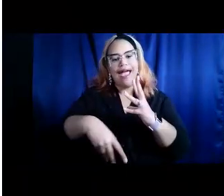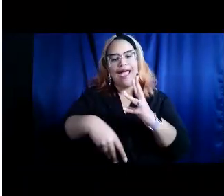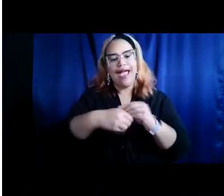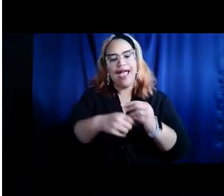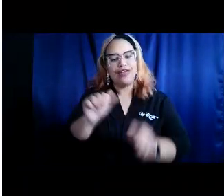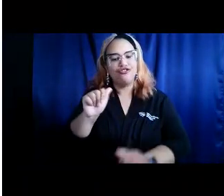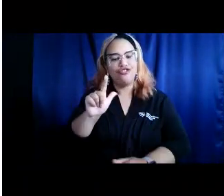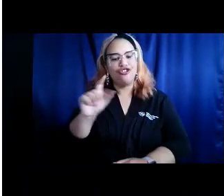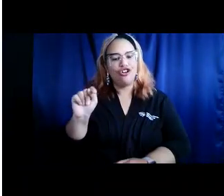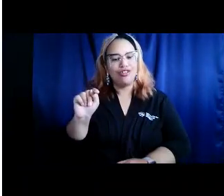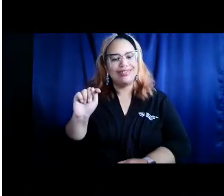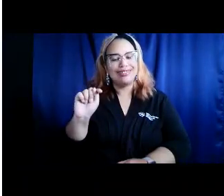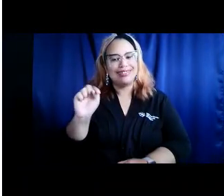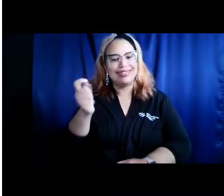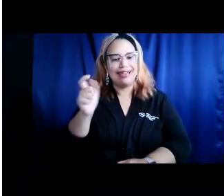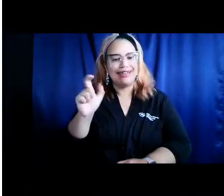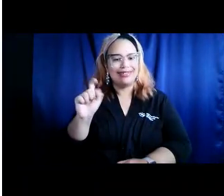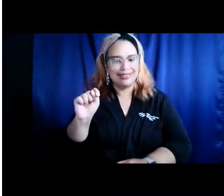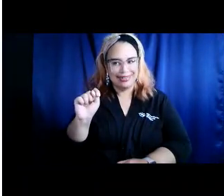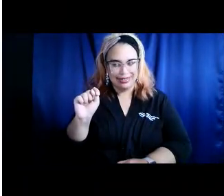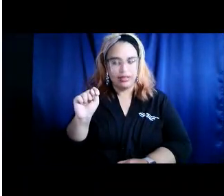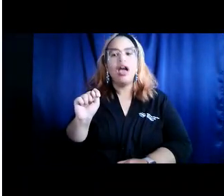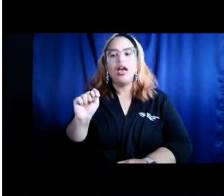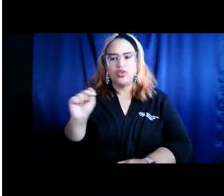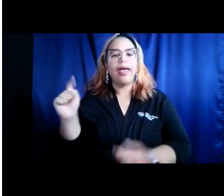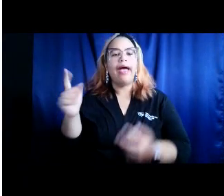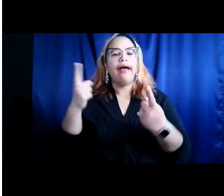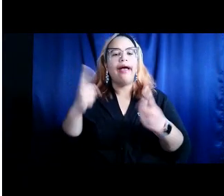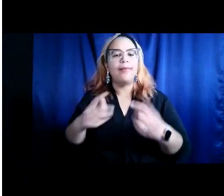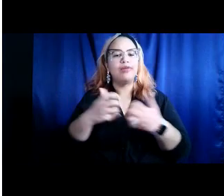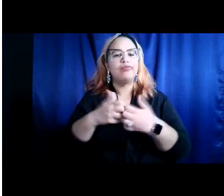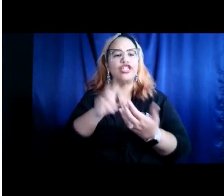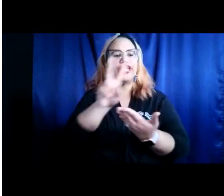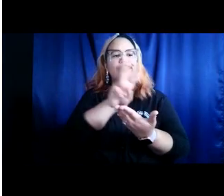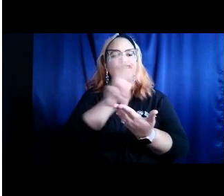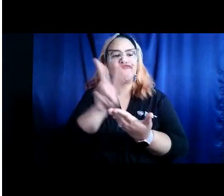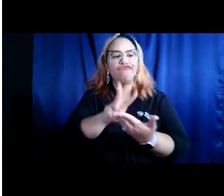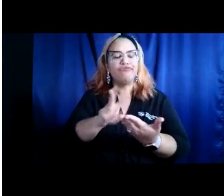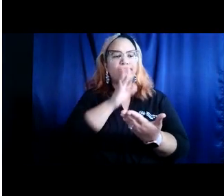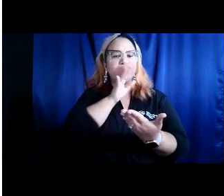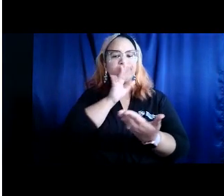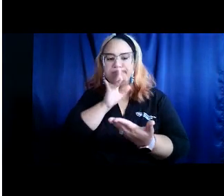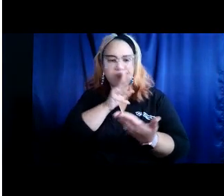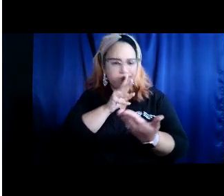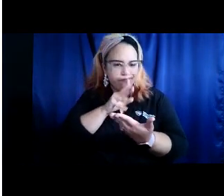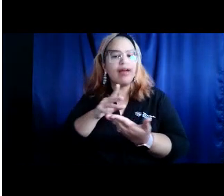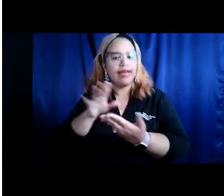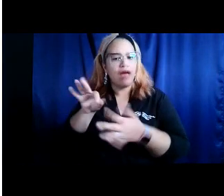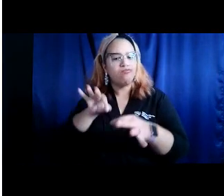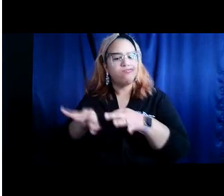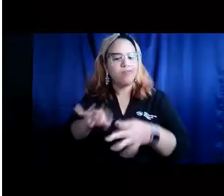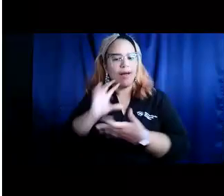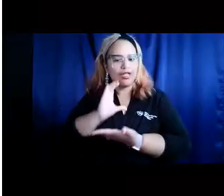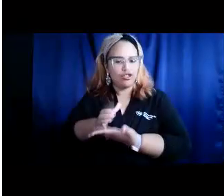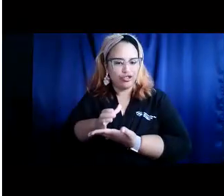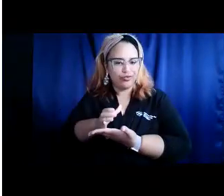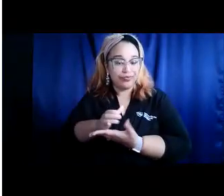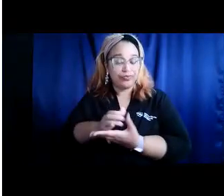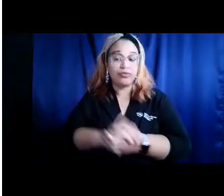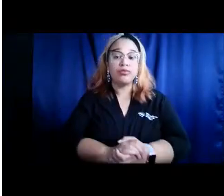like American Sign Language interpretation and live captioning. After the webinar, we edit the transcript and fix